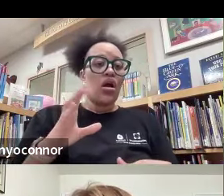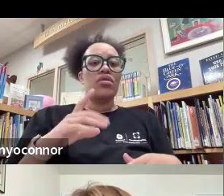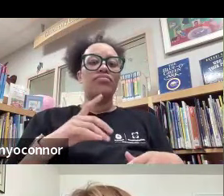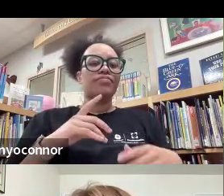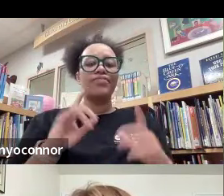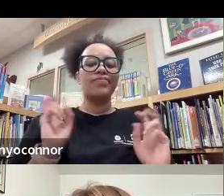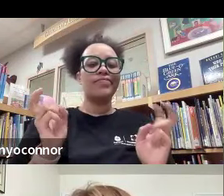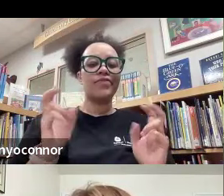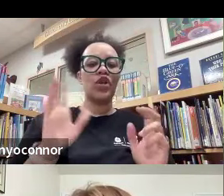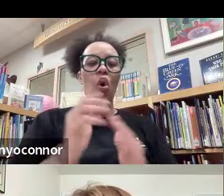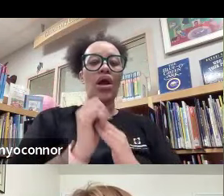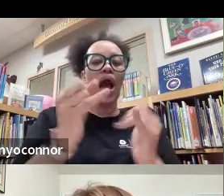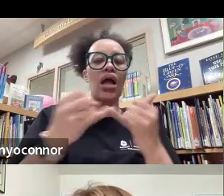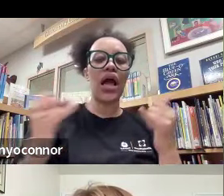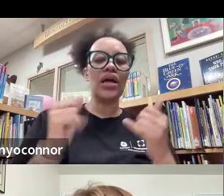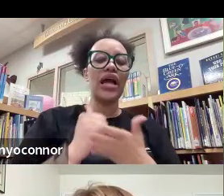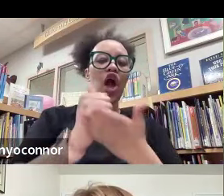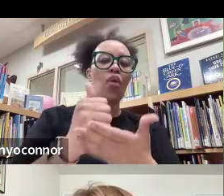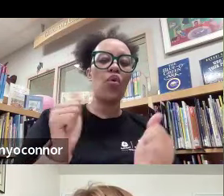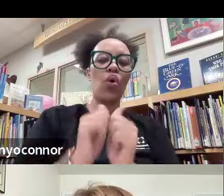there's a lead DC,